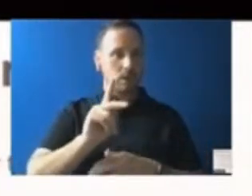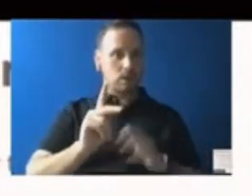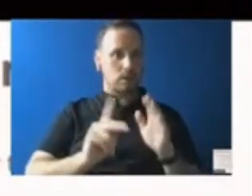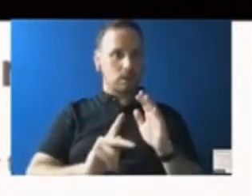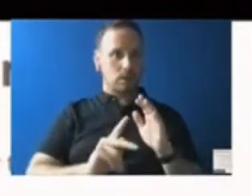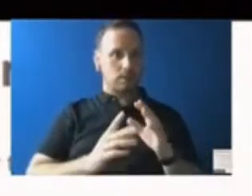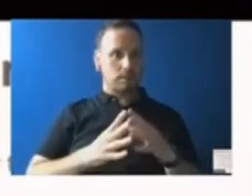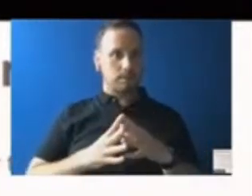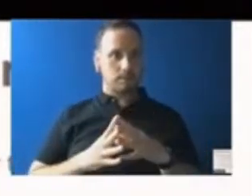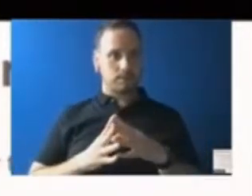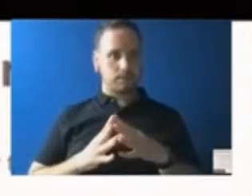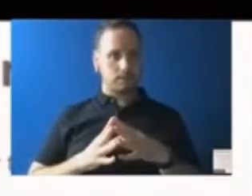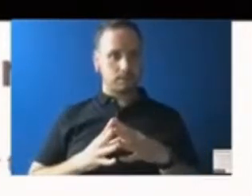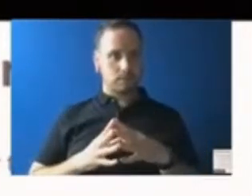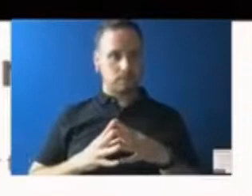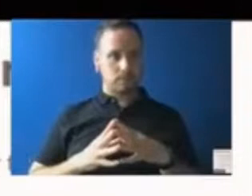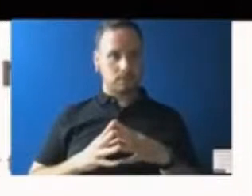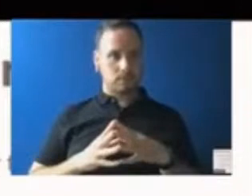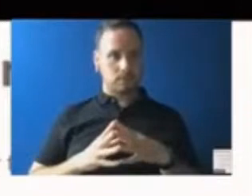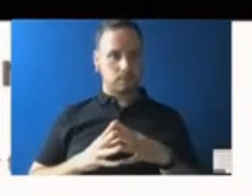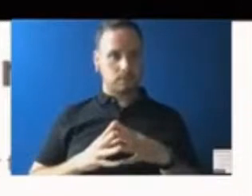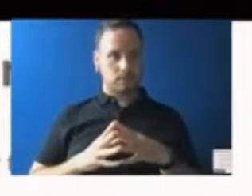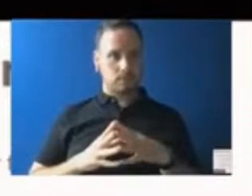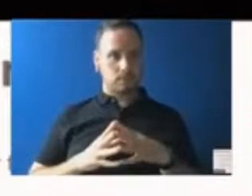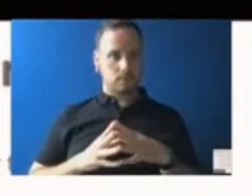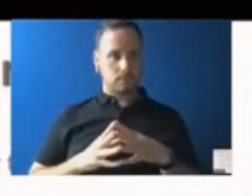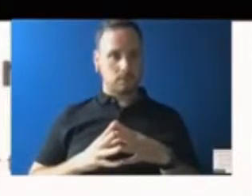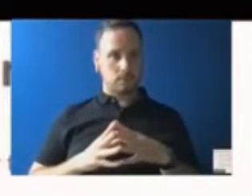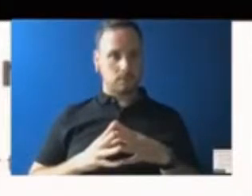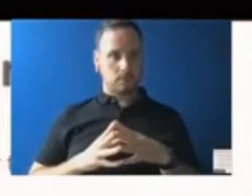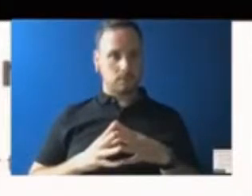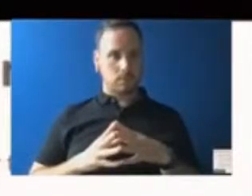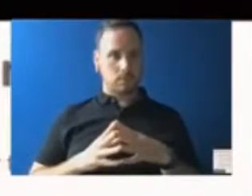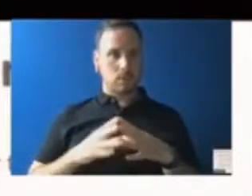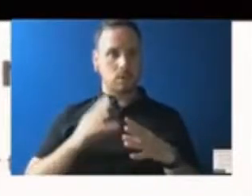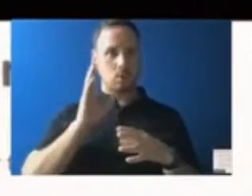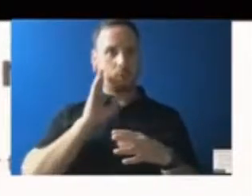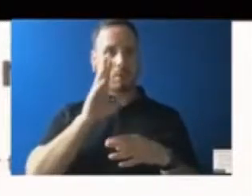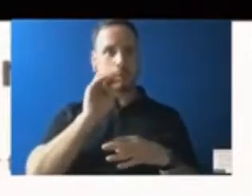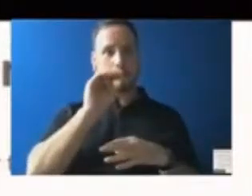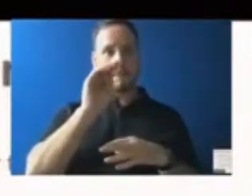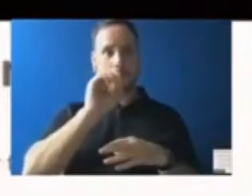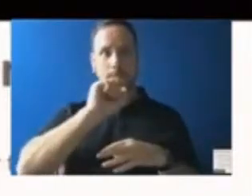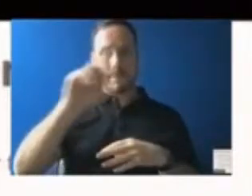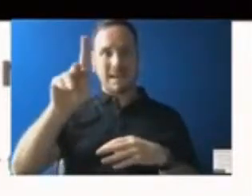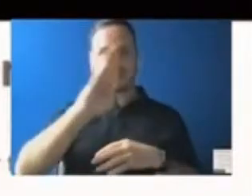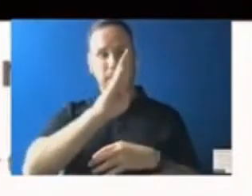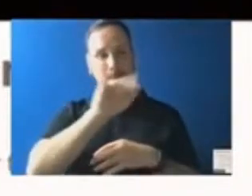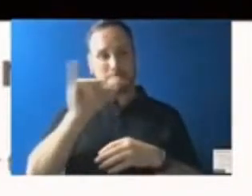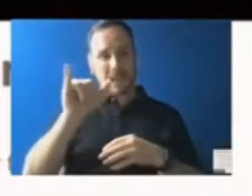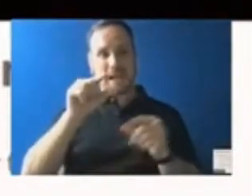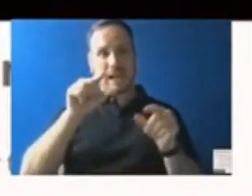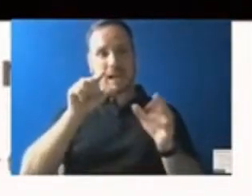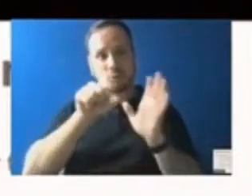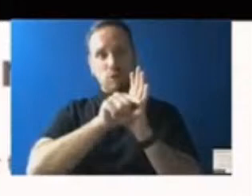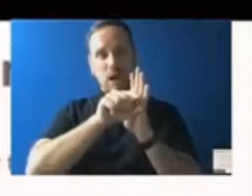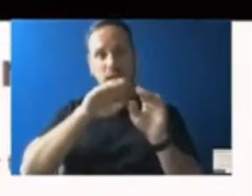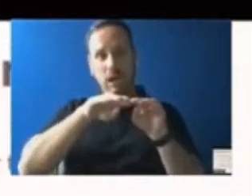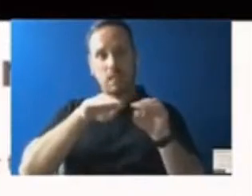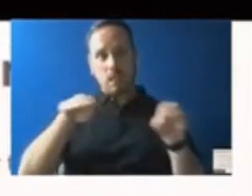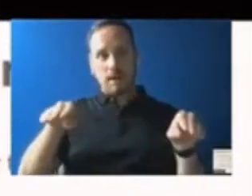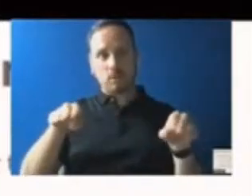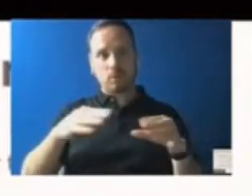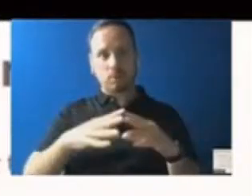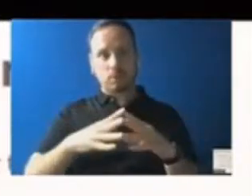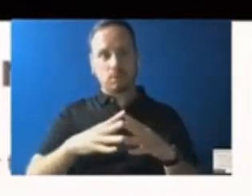will bring students back by grade level over time. Some amount of time is needed between phases. The group decided that because we